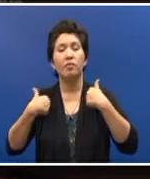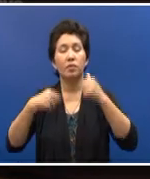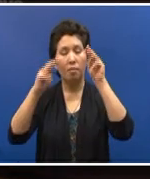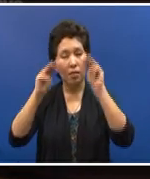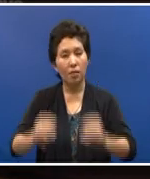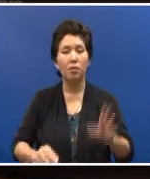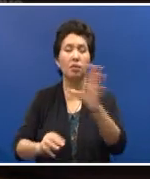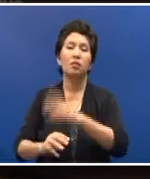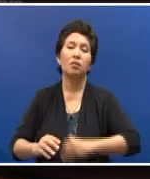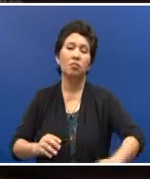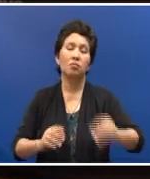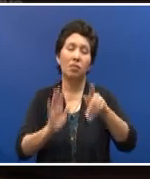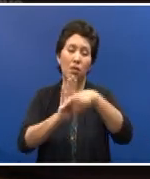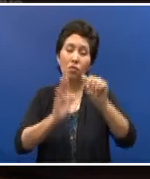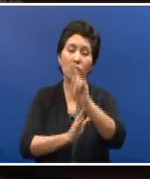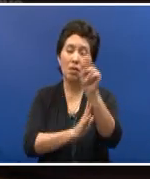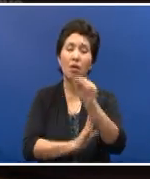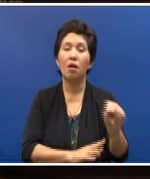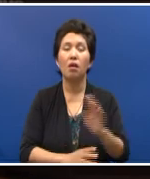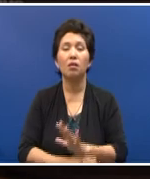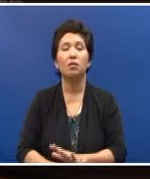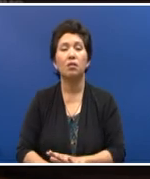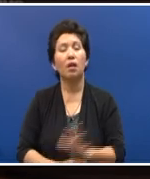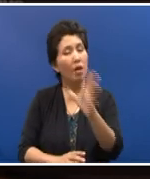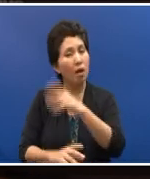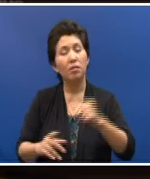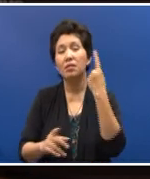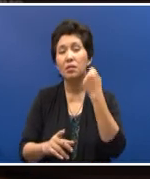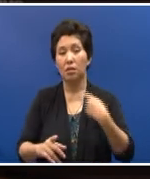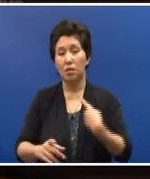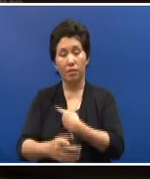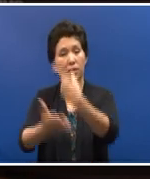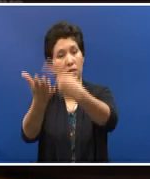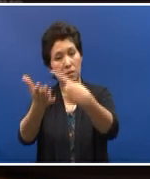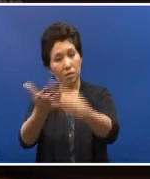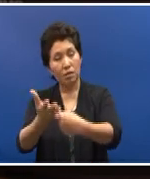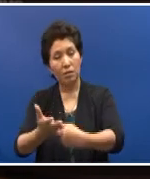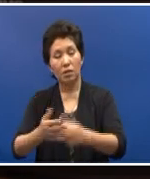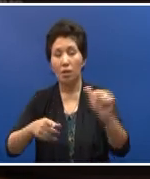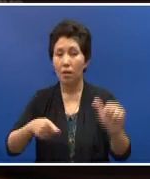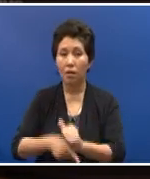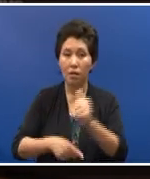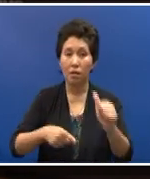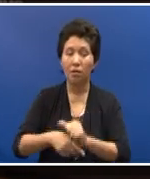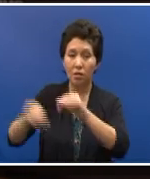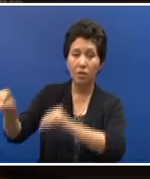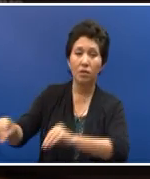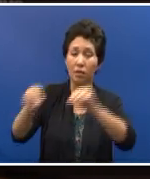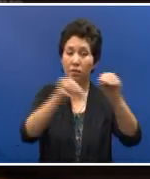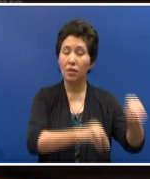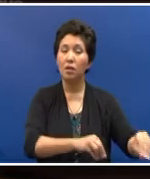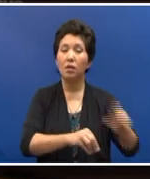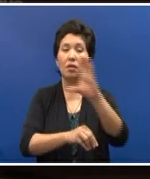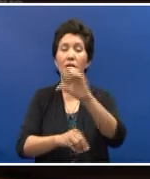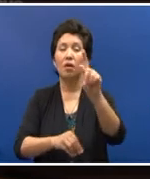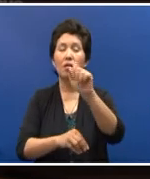human consumers. Okay, and just now we have discussed about the practice of shifting cultivation.